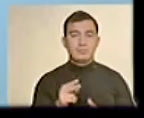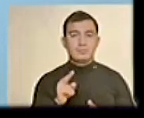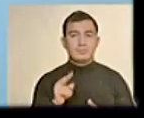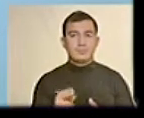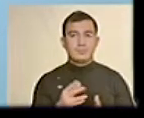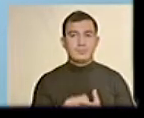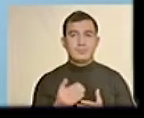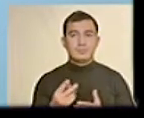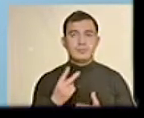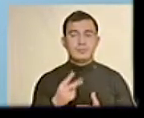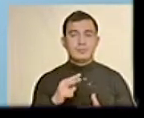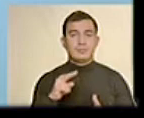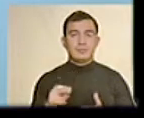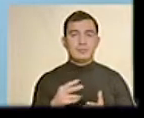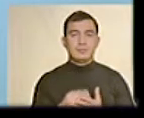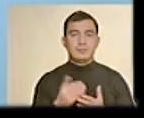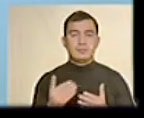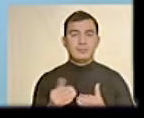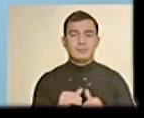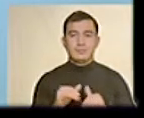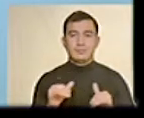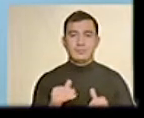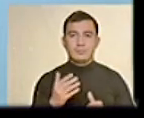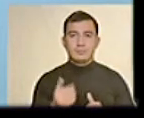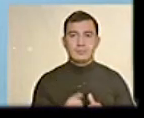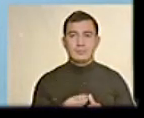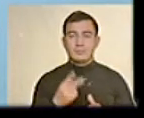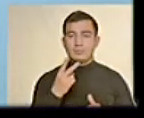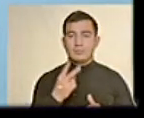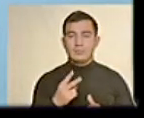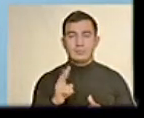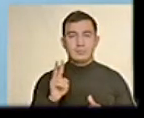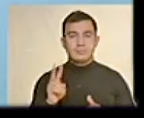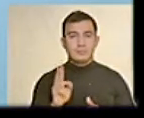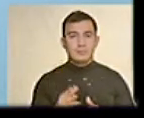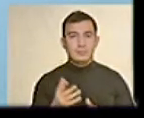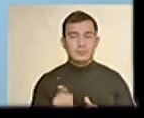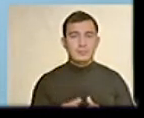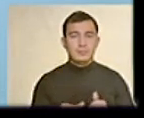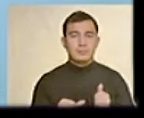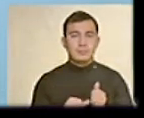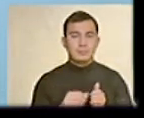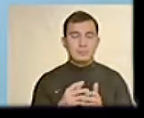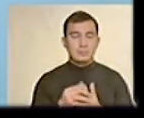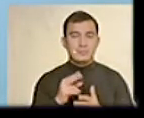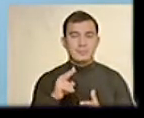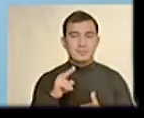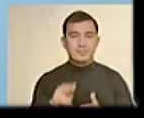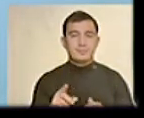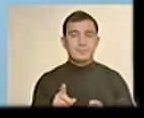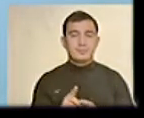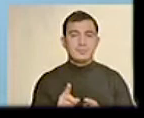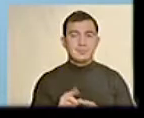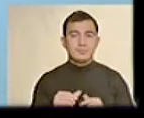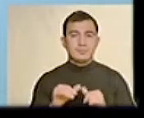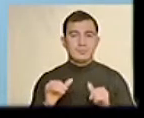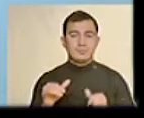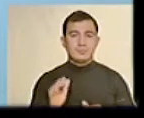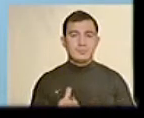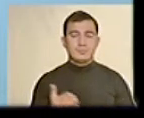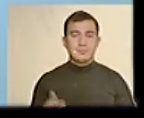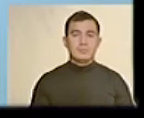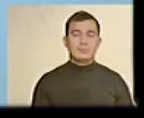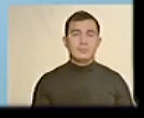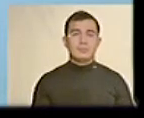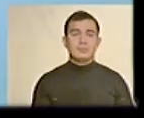esa 2 p ni kvadratga oshirish degani 2 ni kvadratga oshiramiz va p ni kvadratga oshiramiz degan. Demek